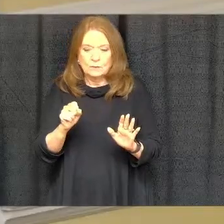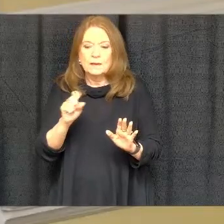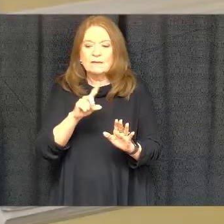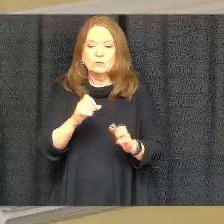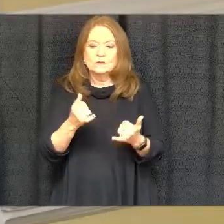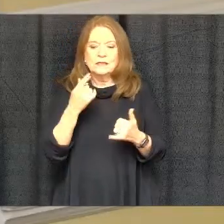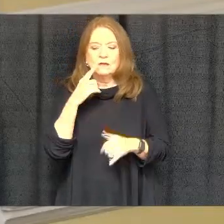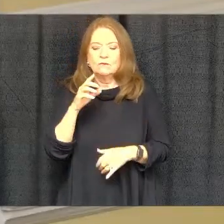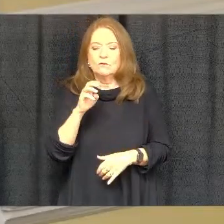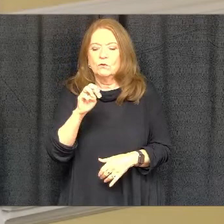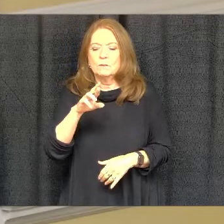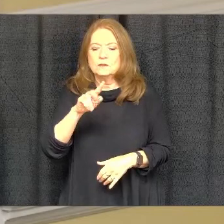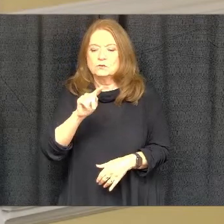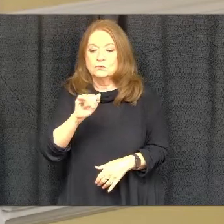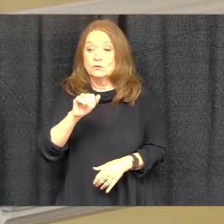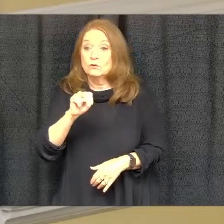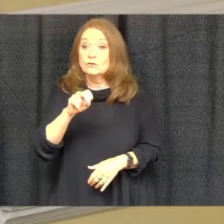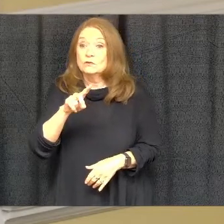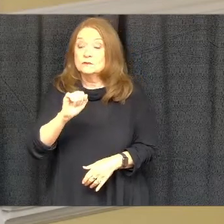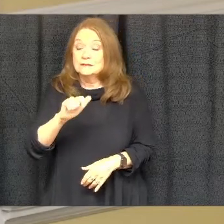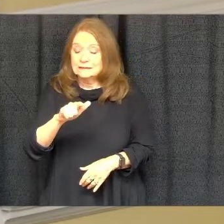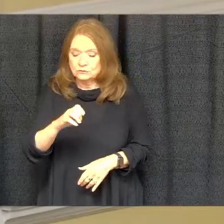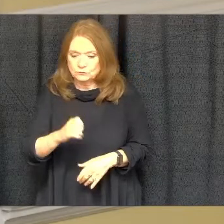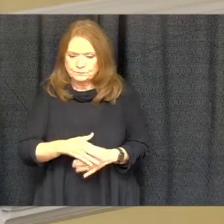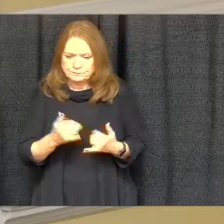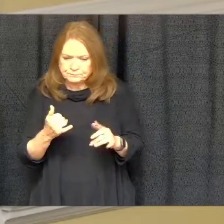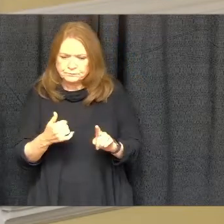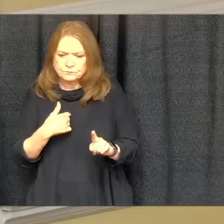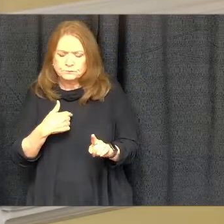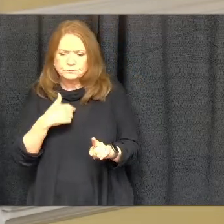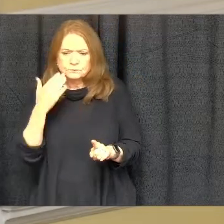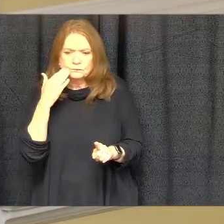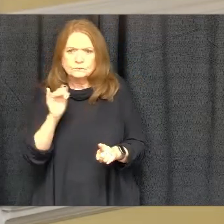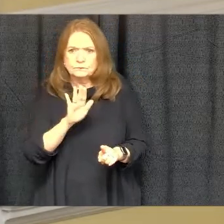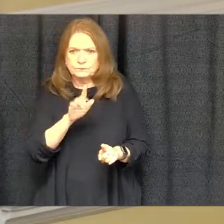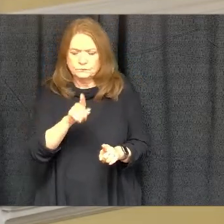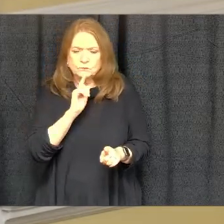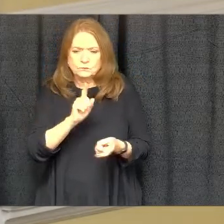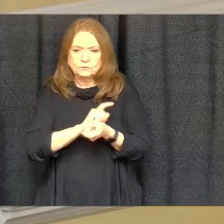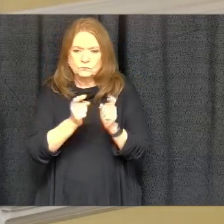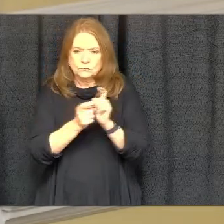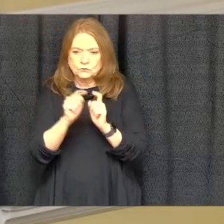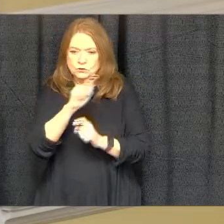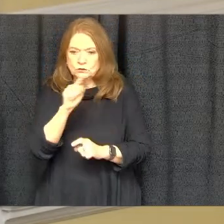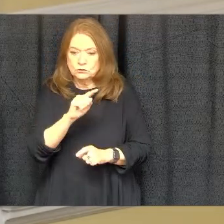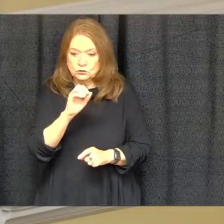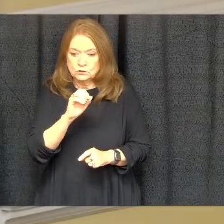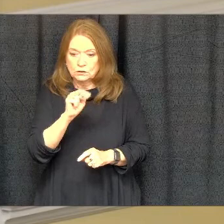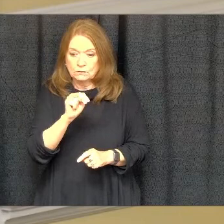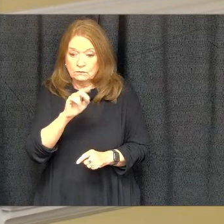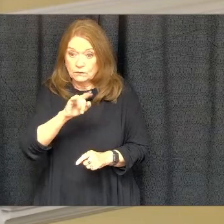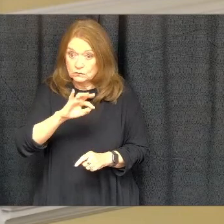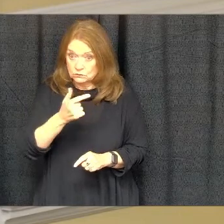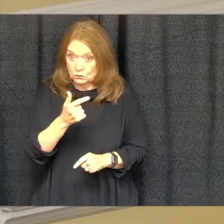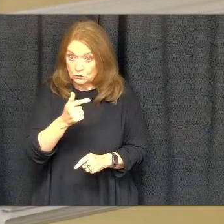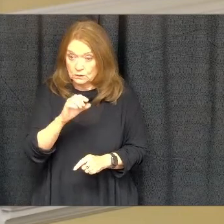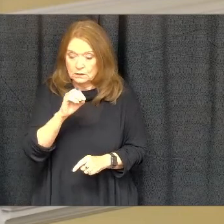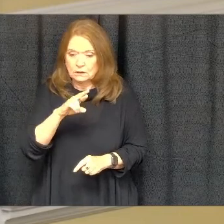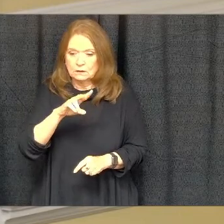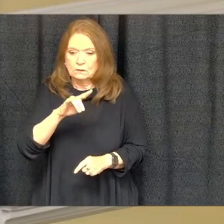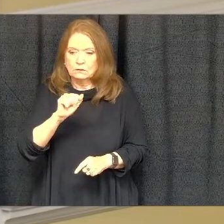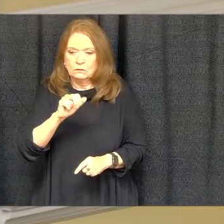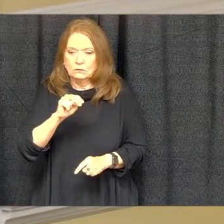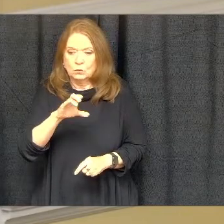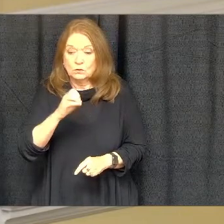now. Mr. Tyndall, so I know that you're changing the zoning ordinance for the